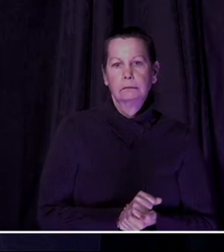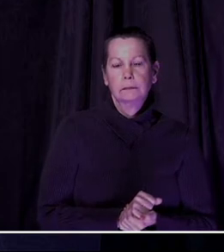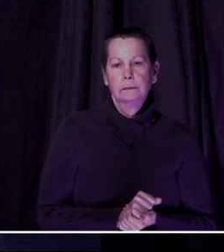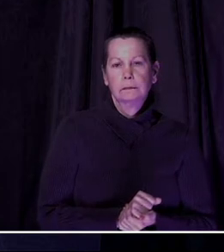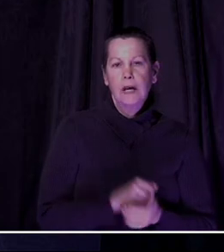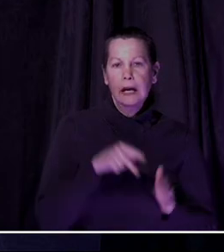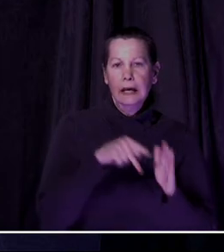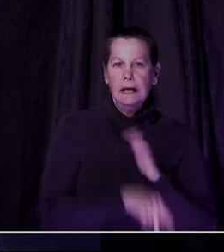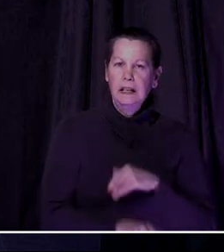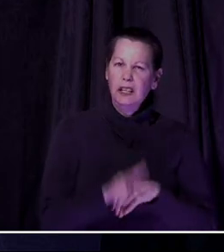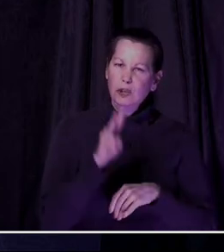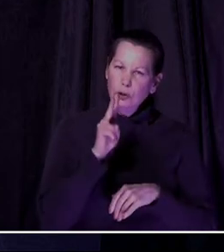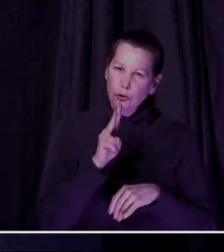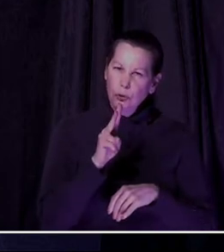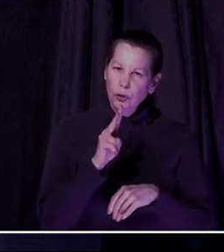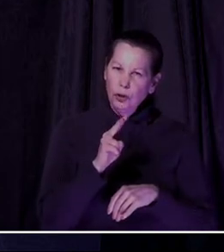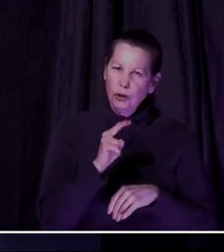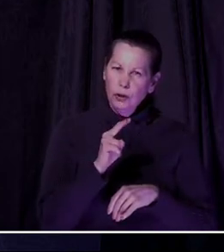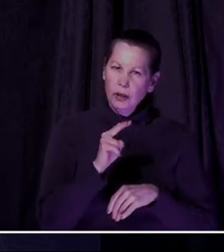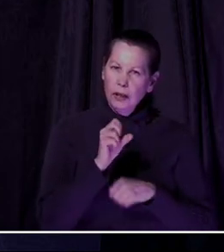Killing 2-year-old male babies.